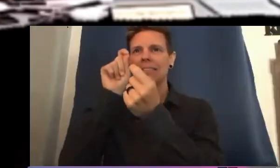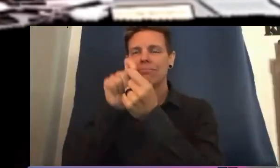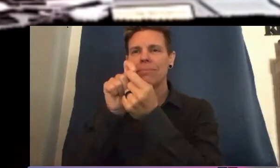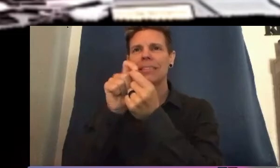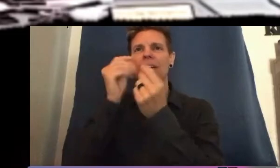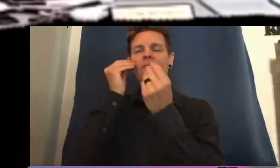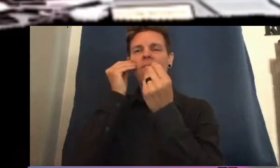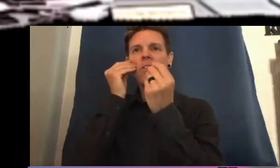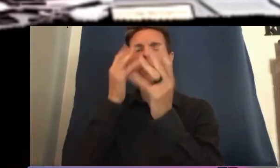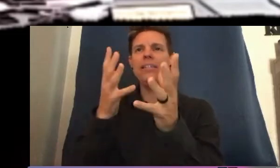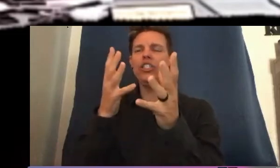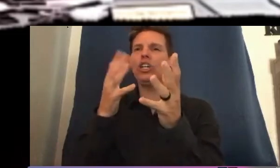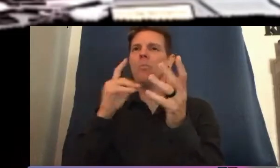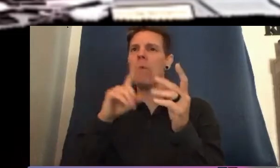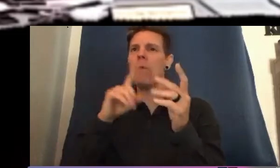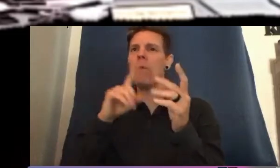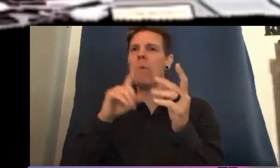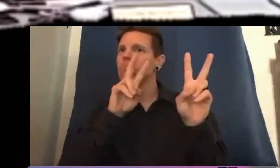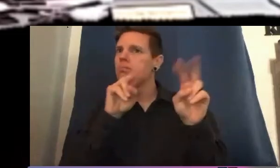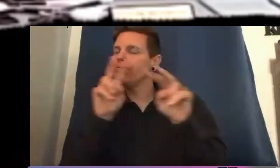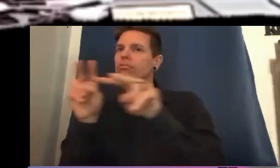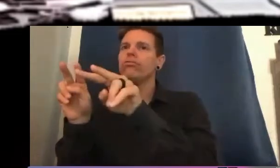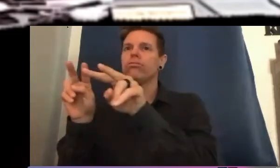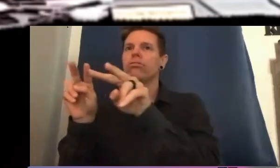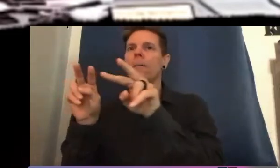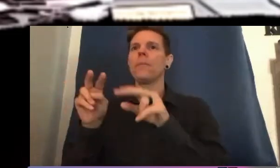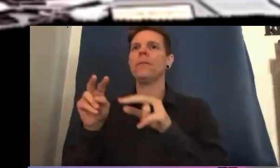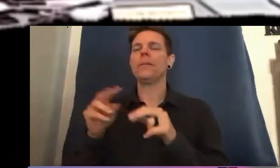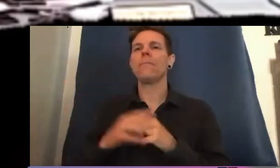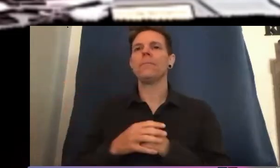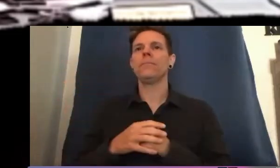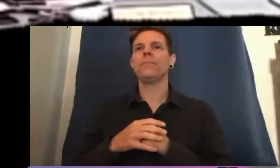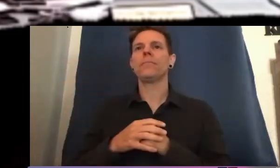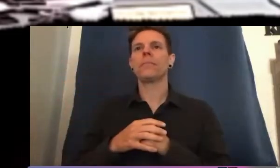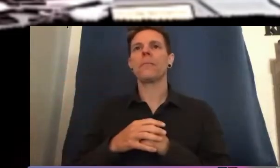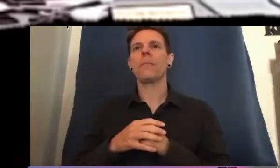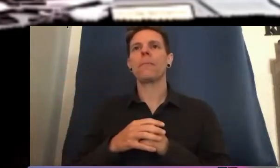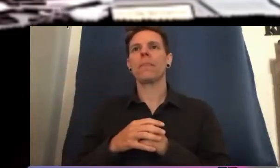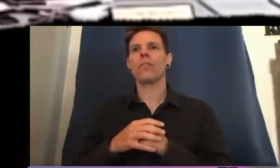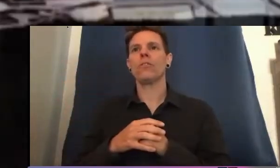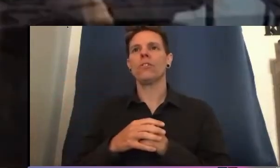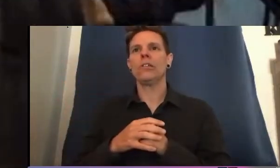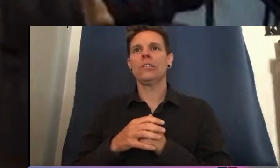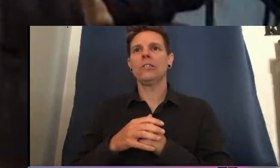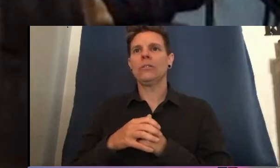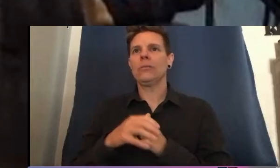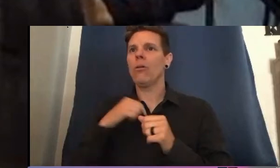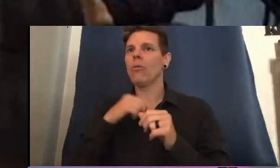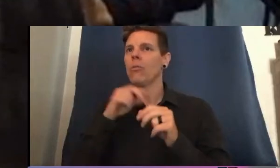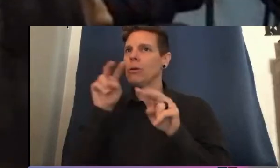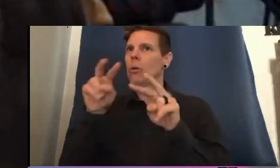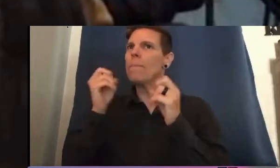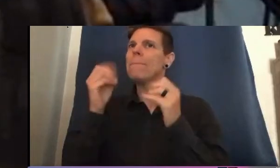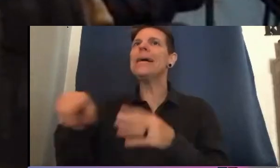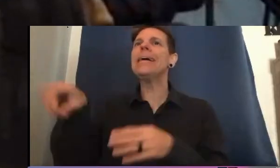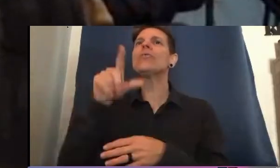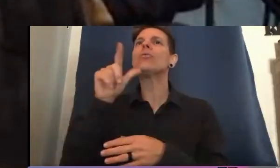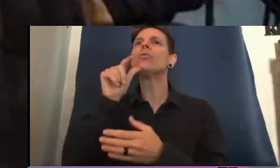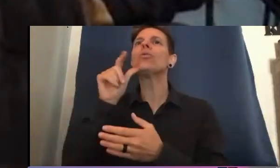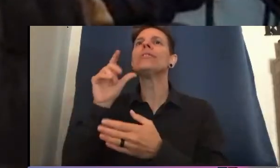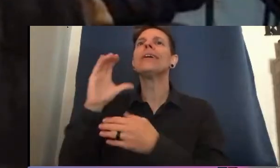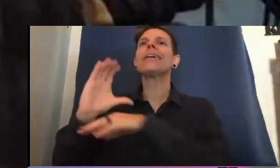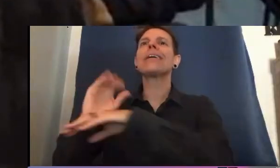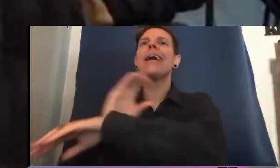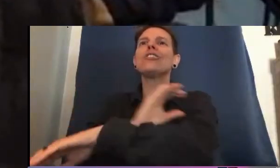concern over cancer treatments that were postponed because patients were afraid to come in, and their treatment